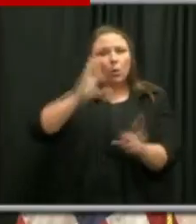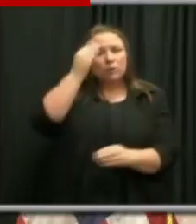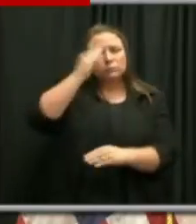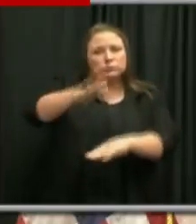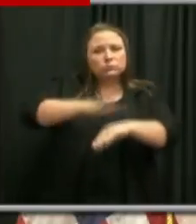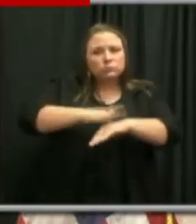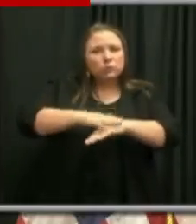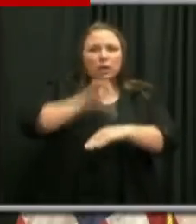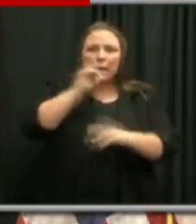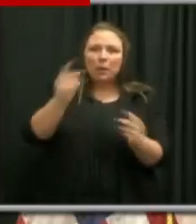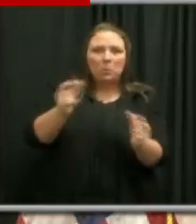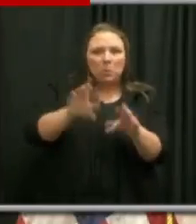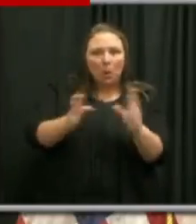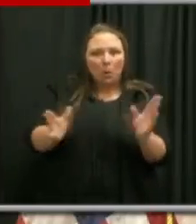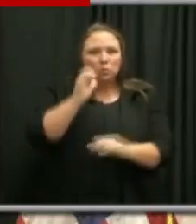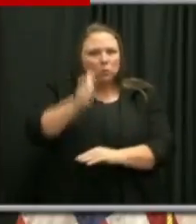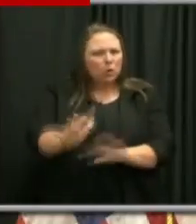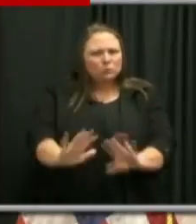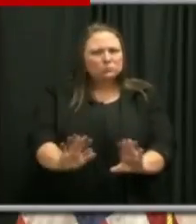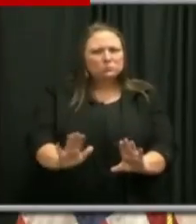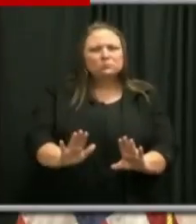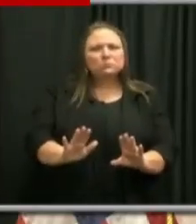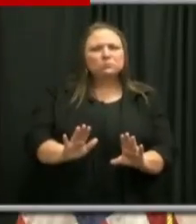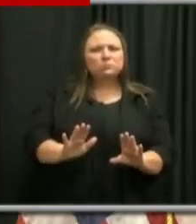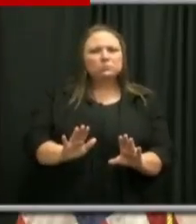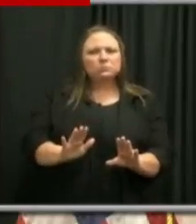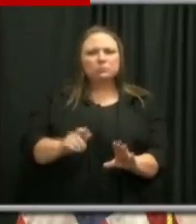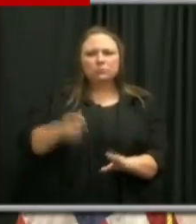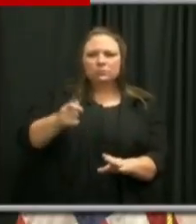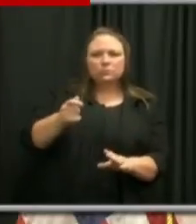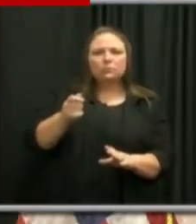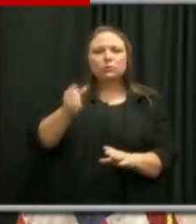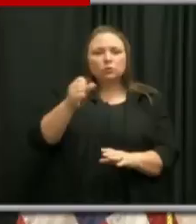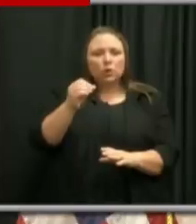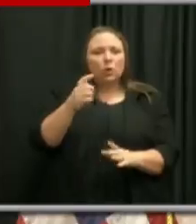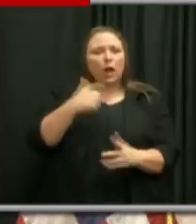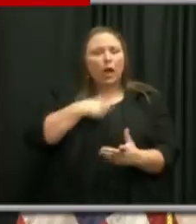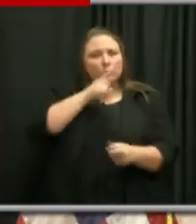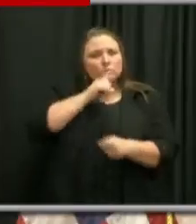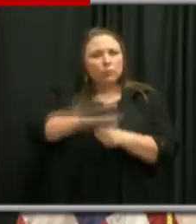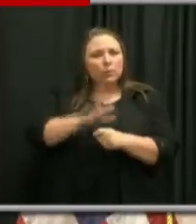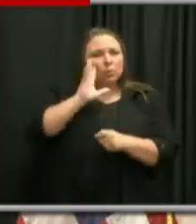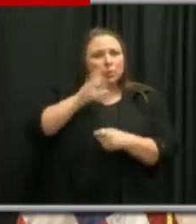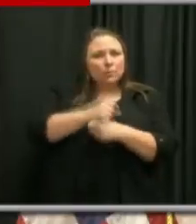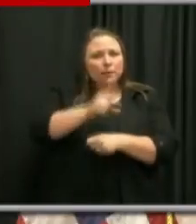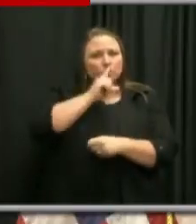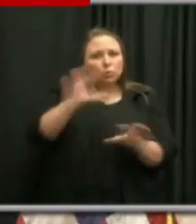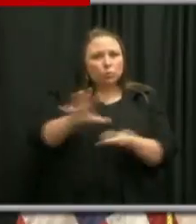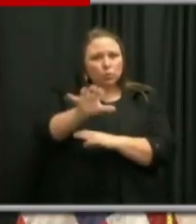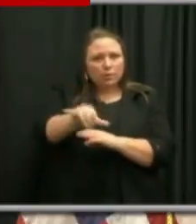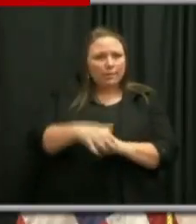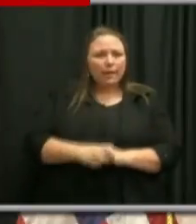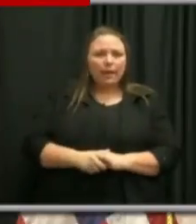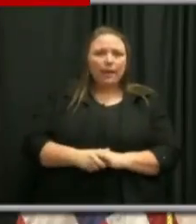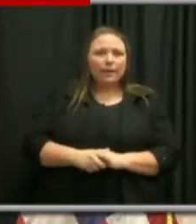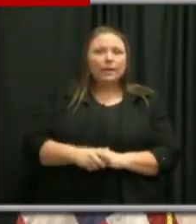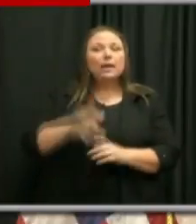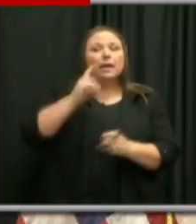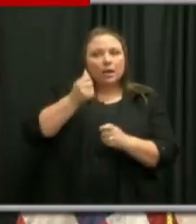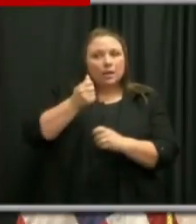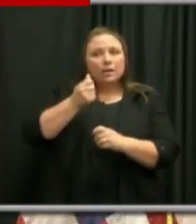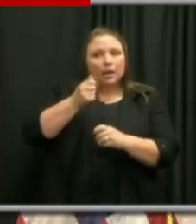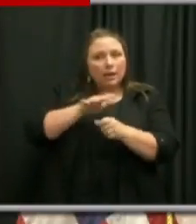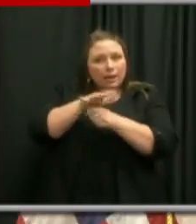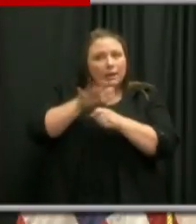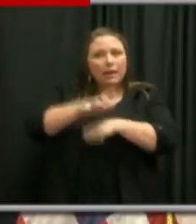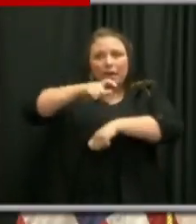forewarning, and so it won't be just turn the switch the next day. So I commit to you that we'll make sure to do that. It'll be just enough days to be